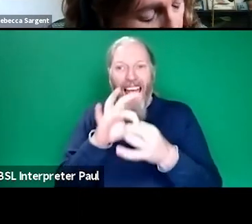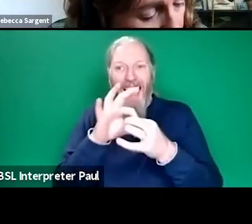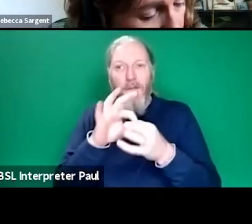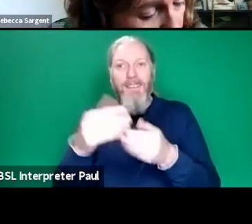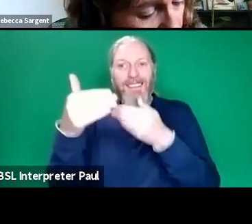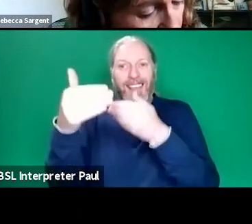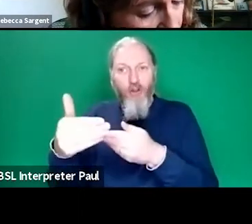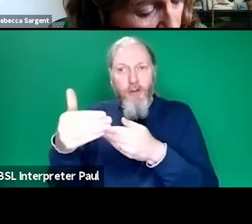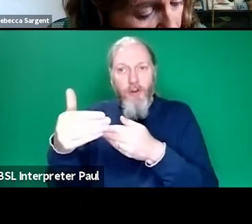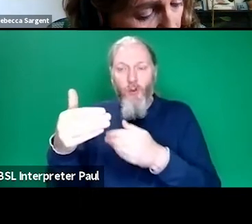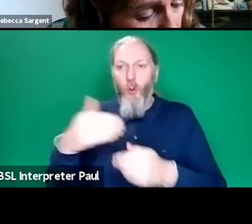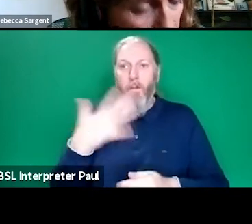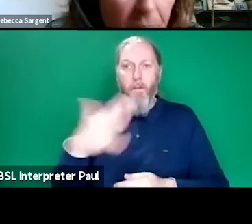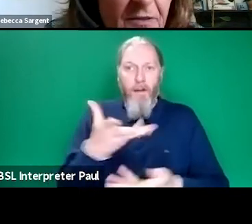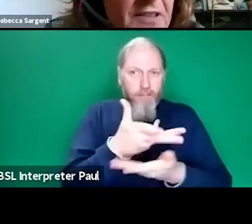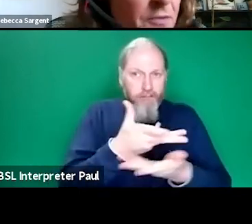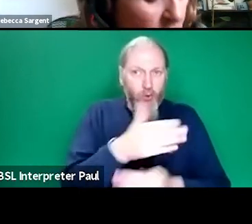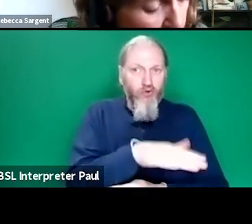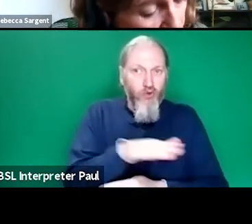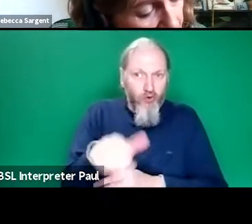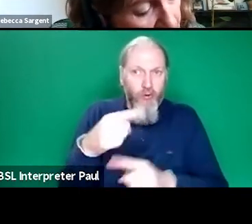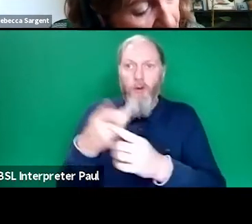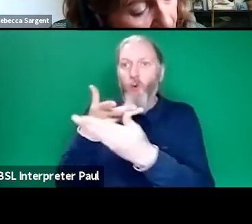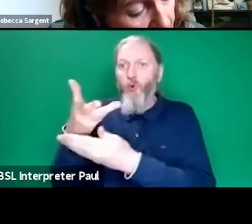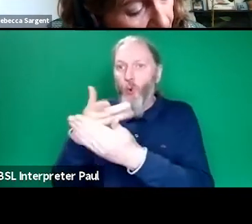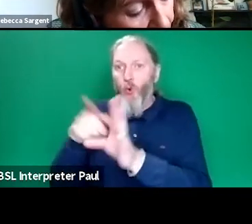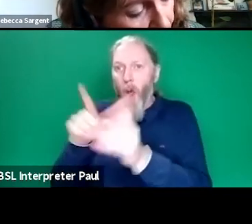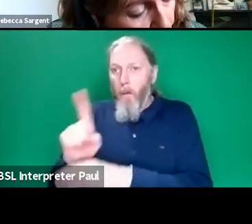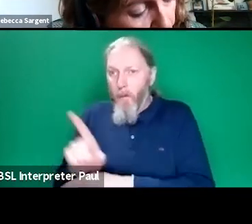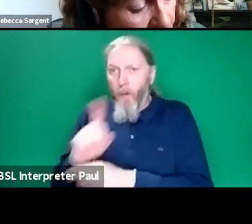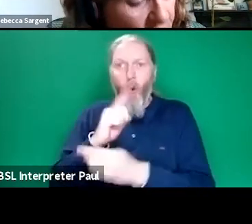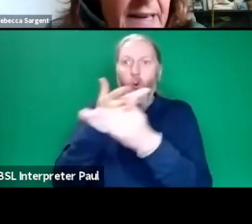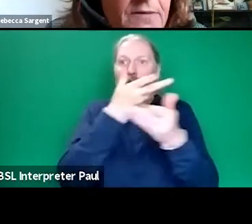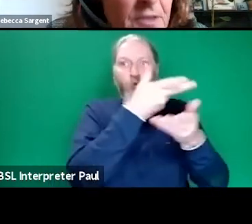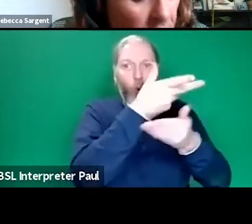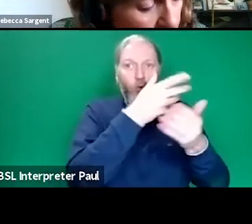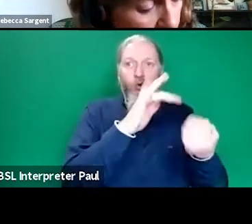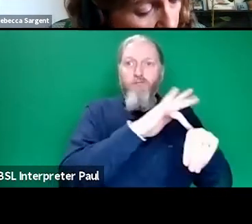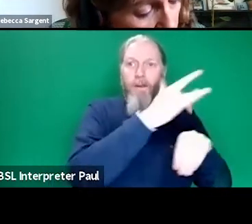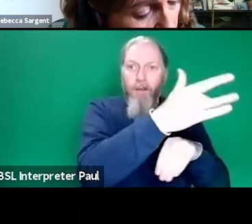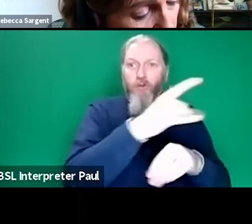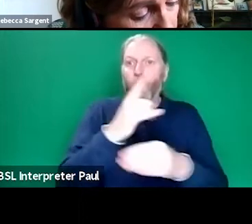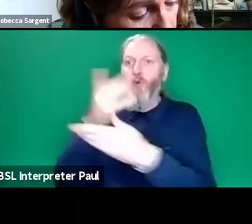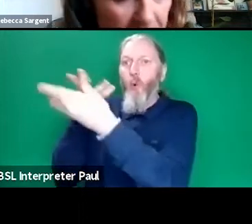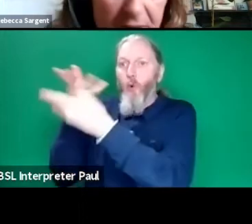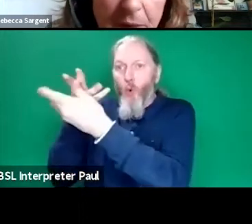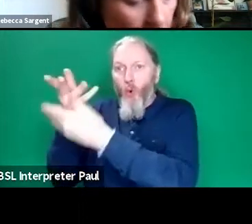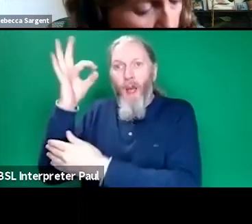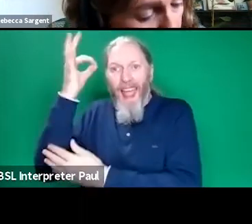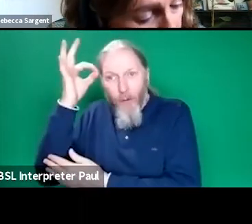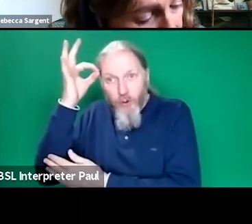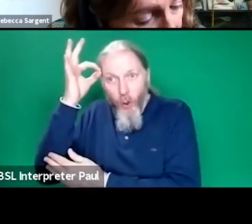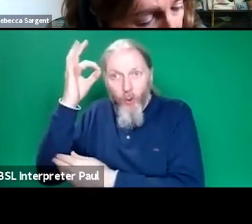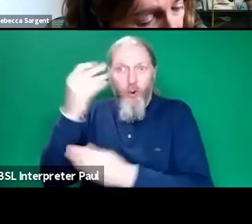with children, young people, professionals and partners, parish councils we worked with, and some